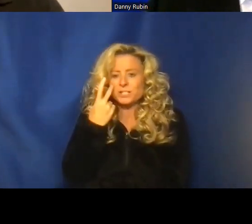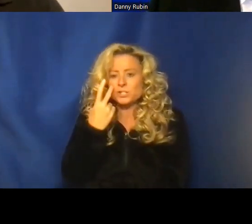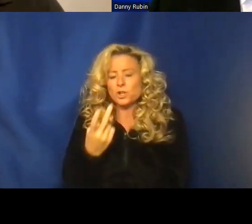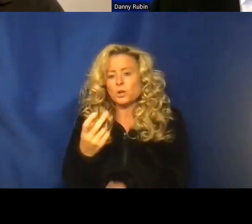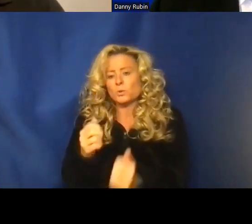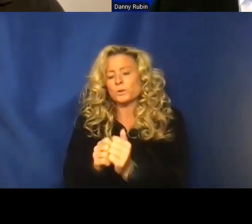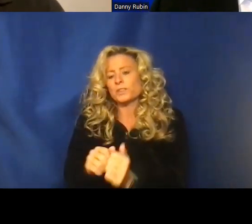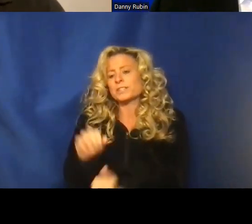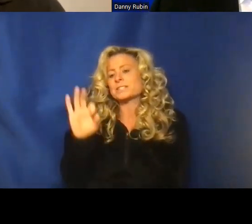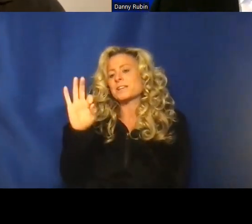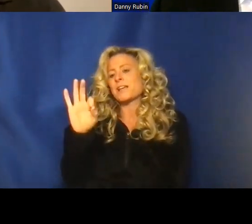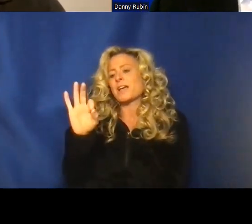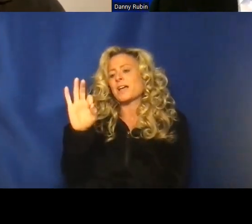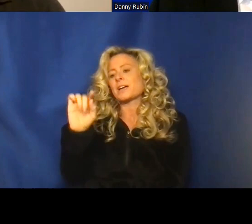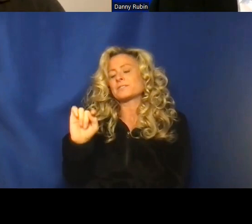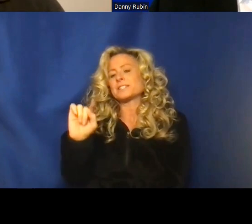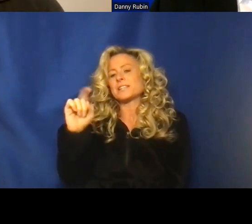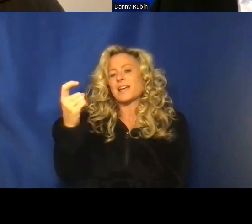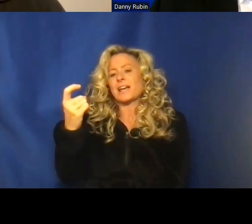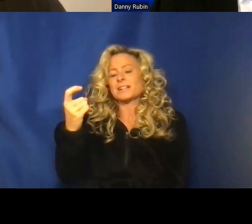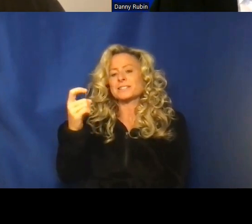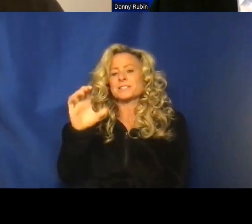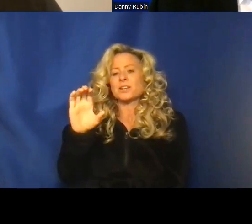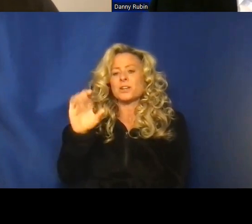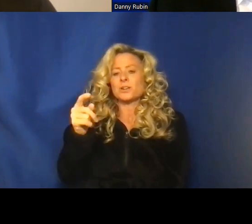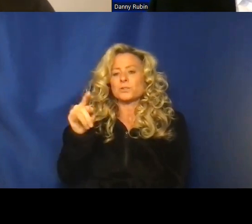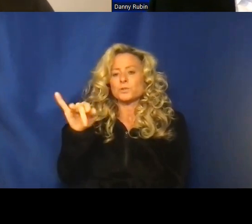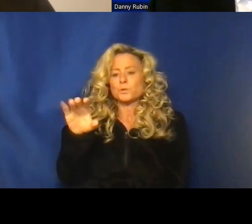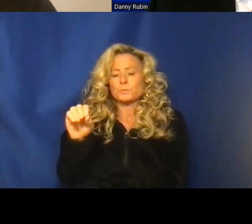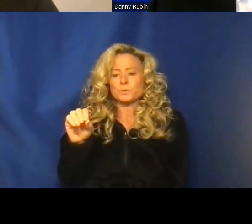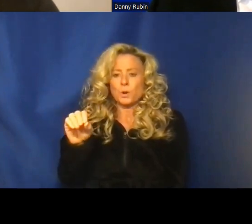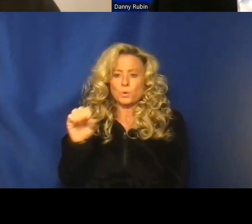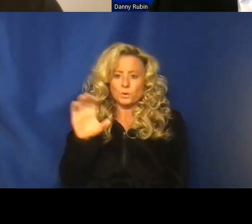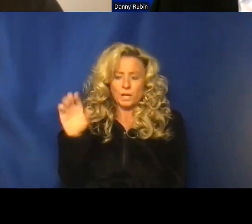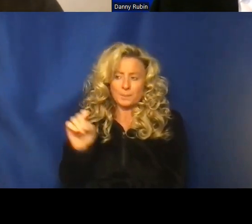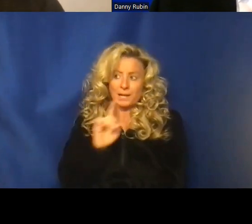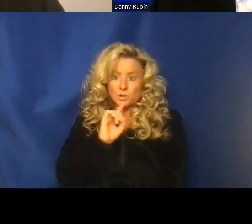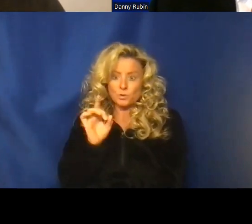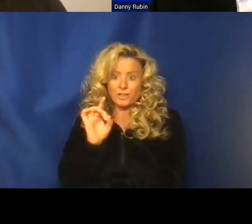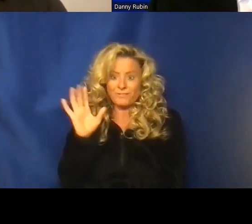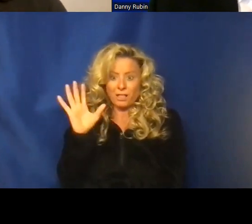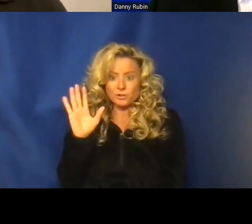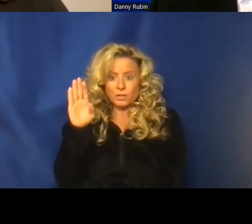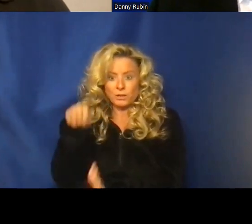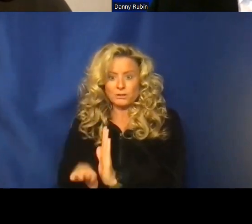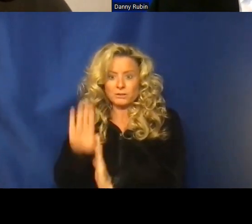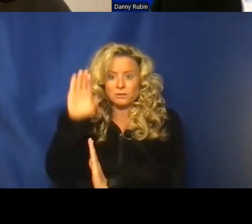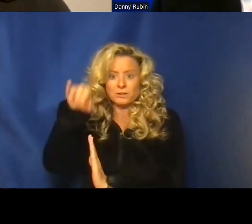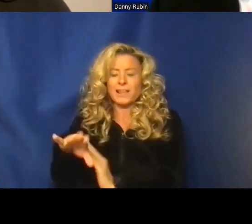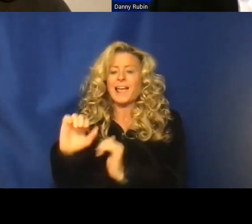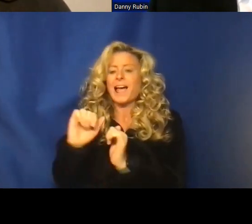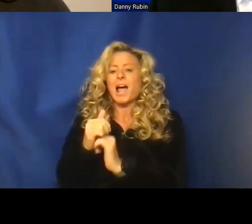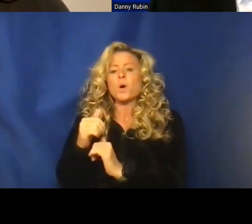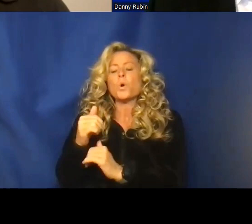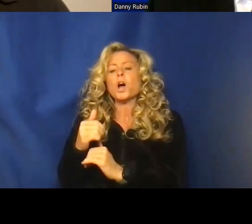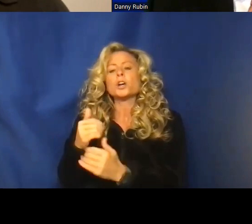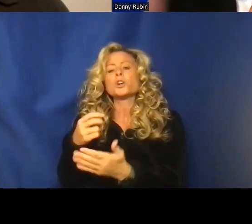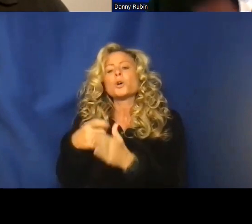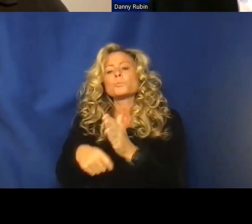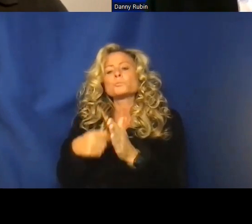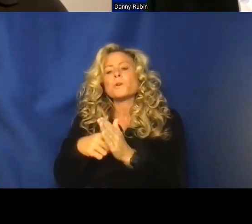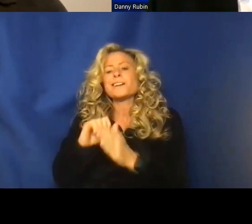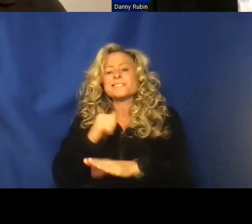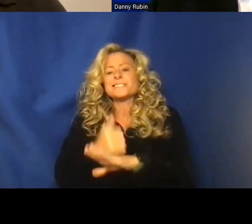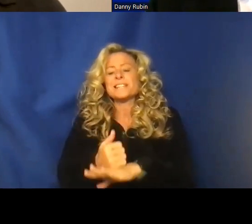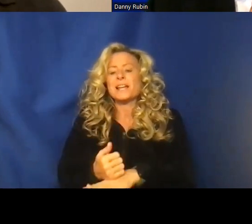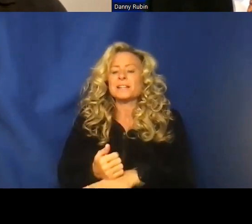FTX cryptocurrency company. Yep. So, and it's very volatile. Mm-hmm. So how are the prices set? Is it supply and demand